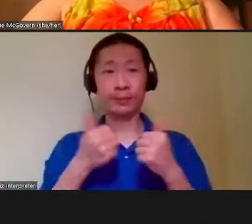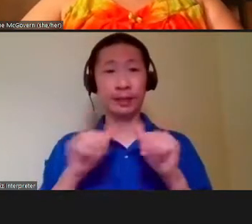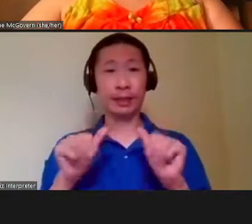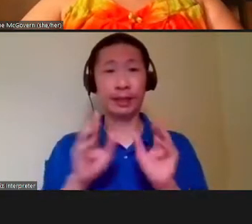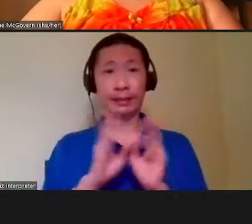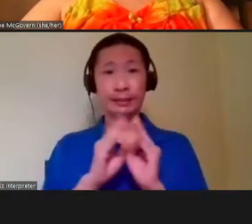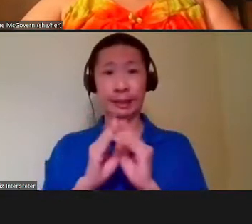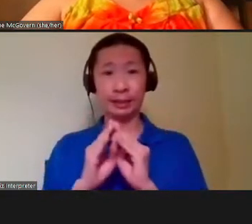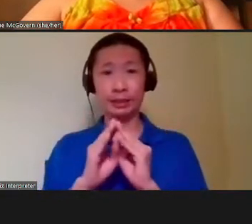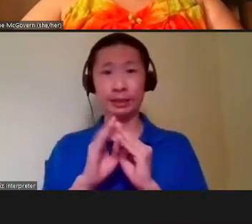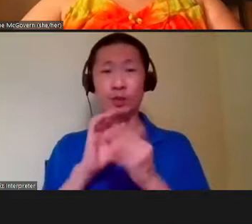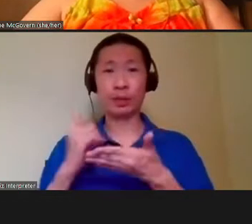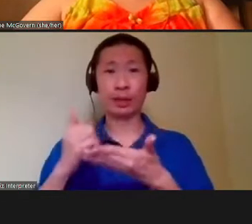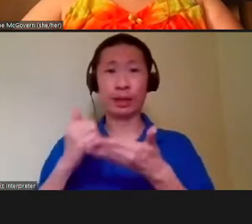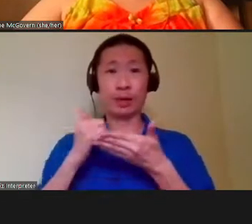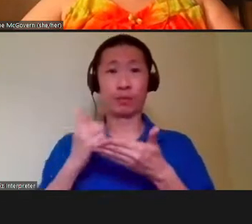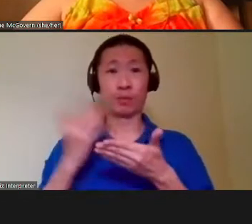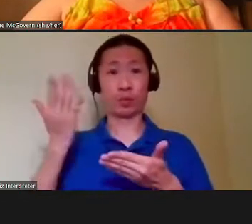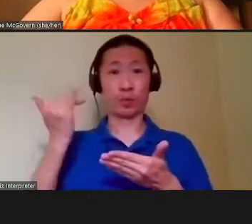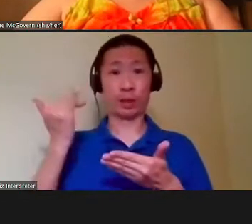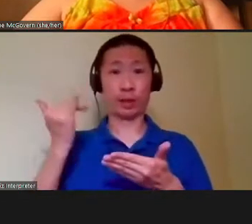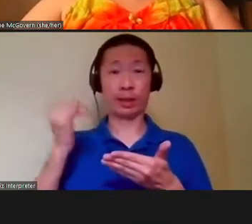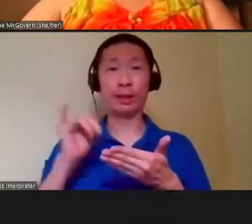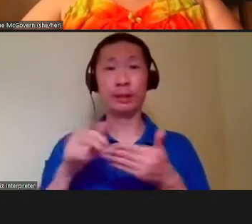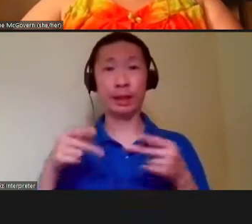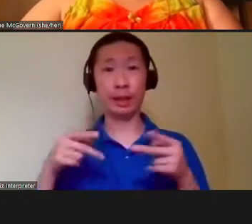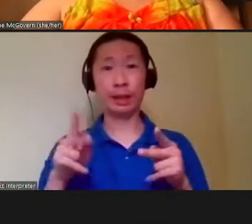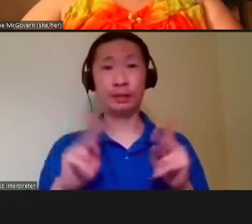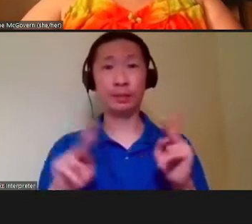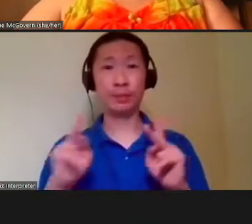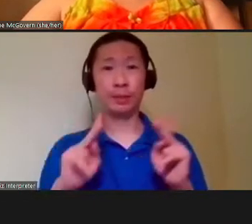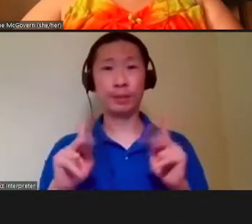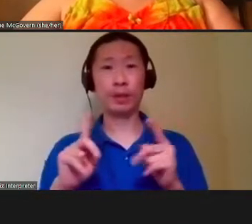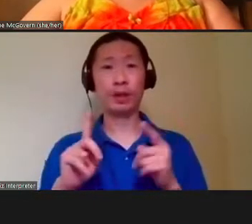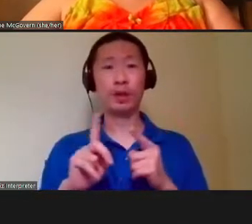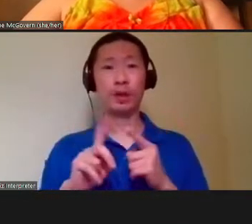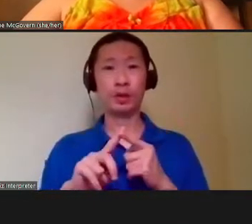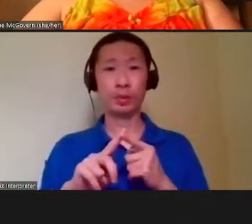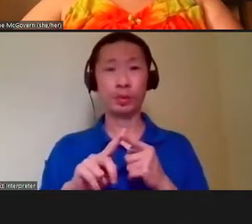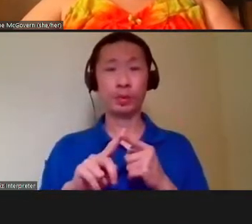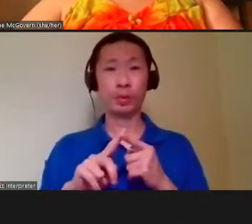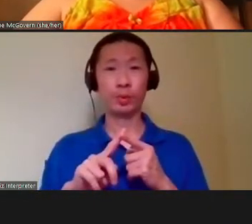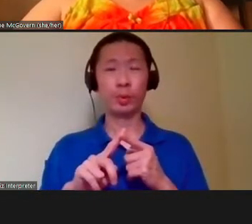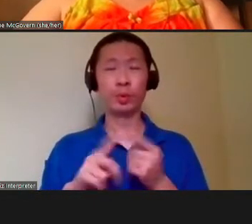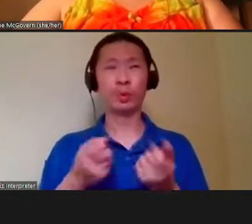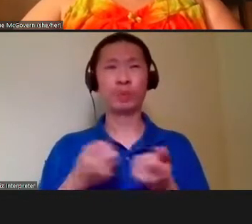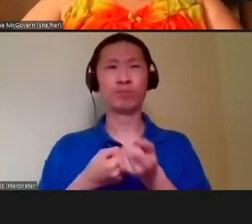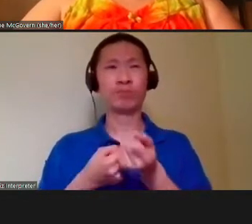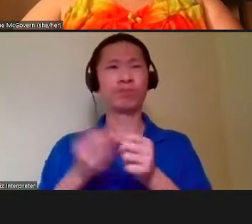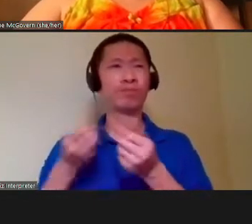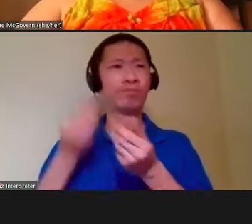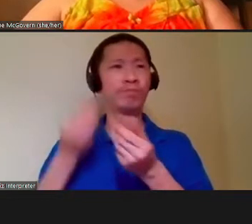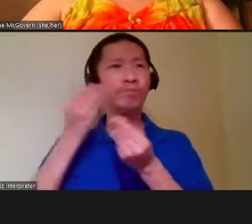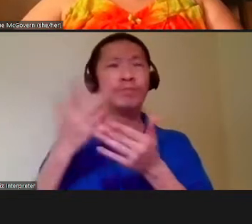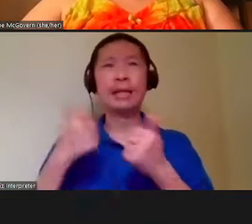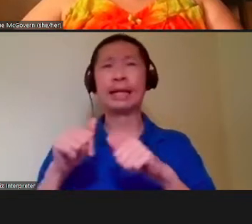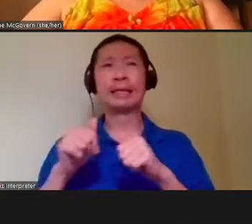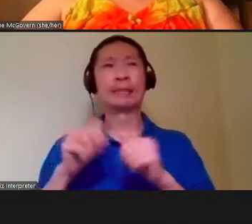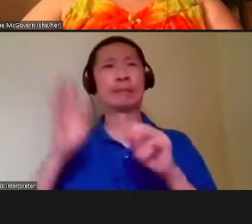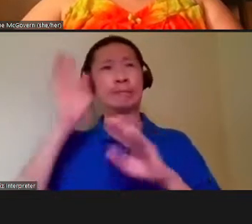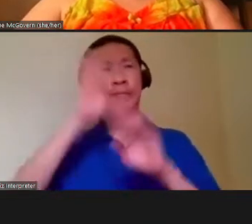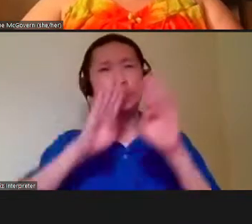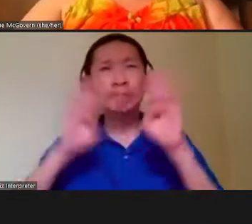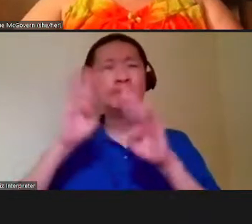is really helpful because it either allows people to raise any red flags about what we're doing, but also just to